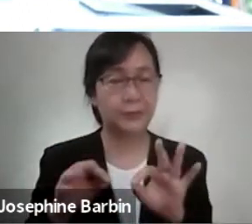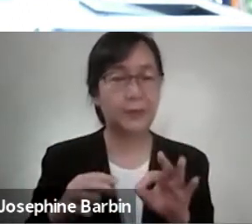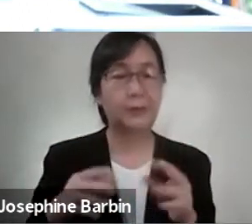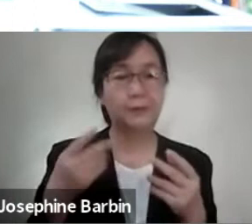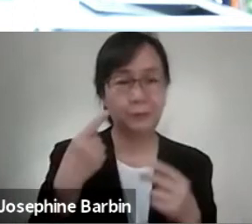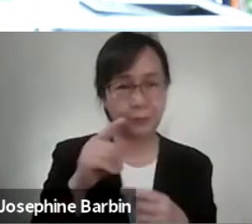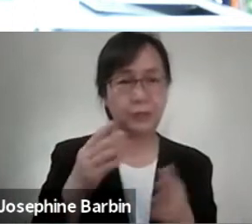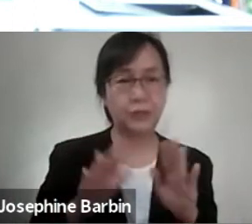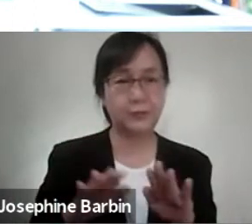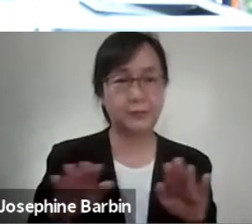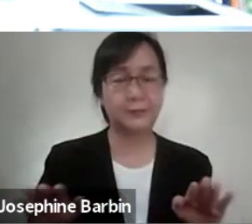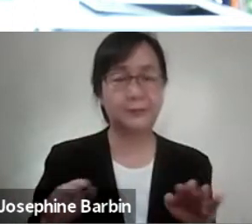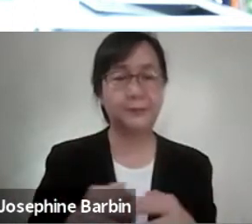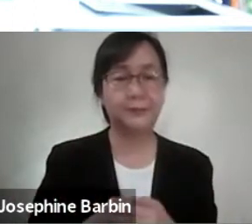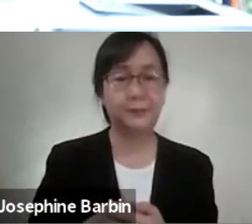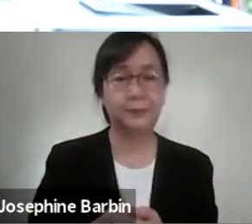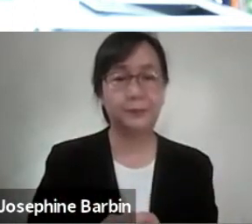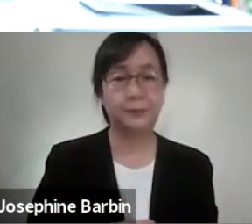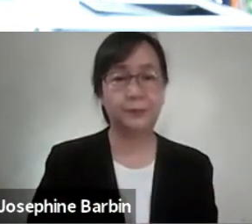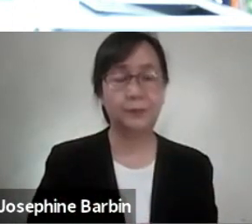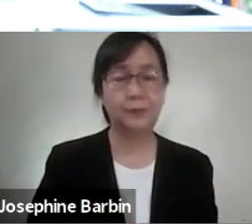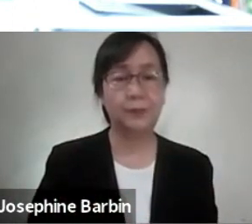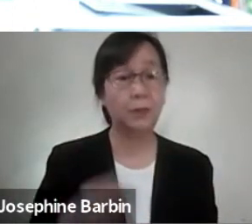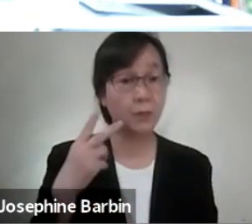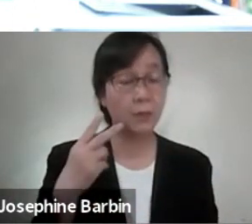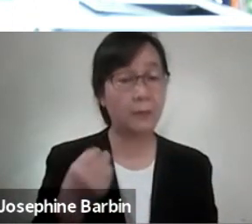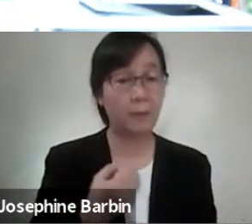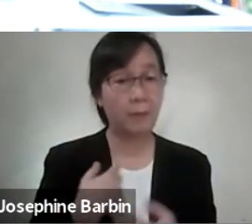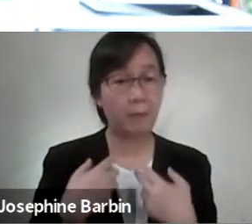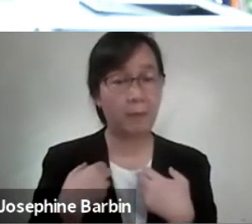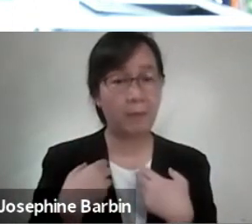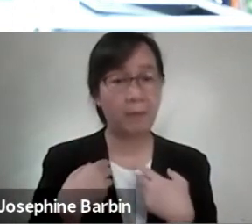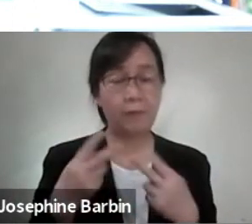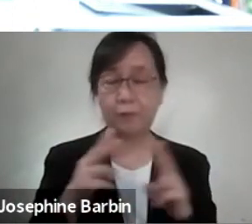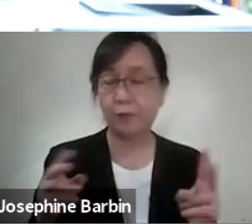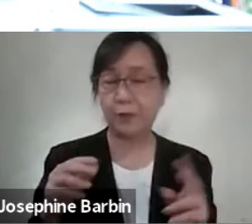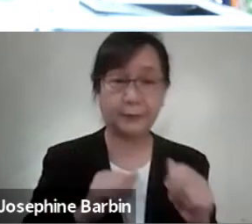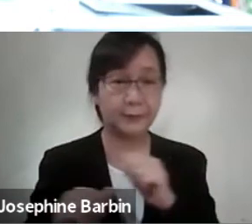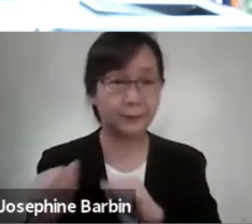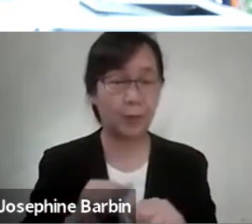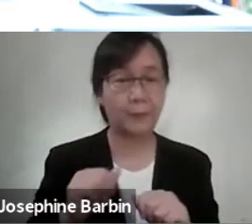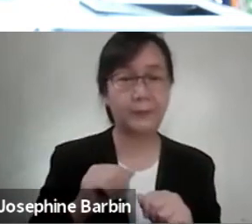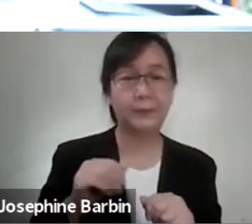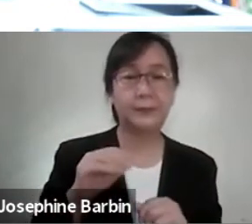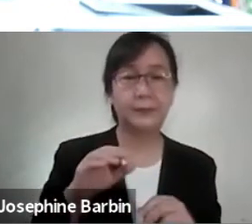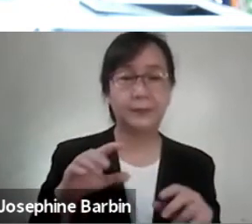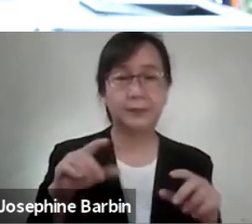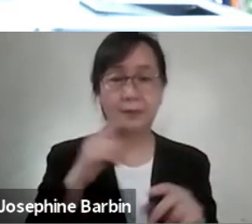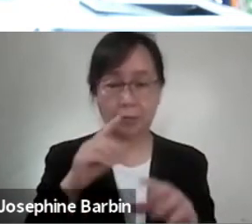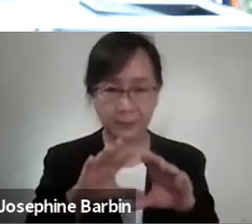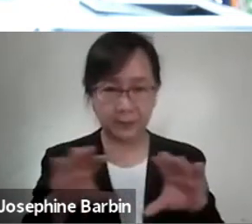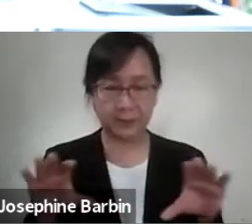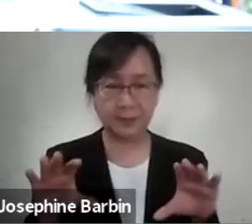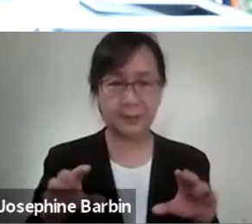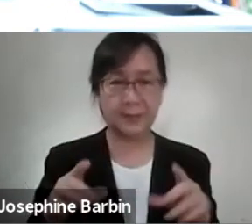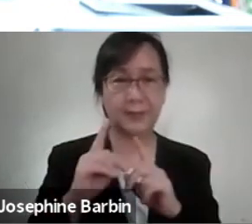children. So we saw that there are very active comments, questions and answers